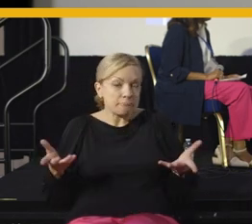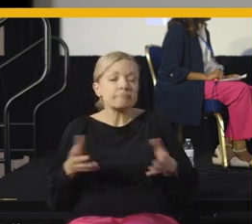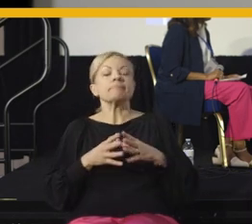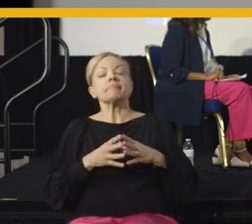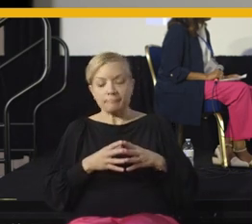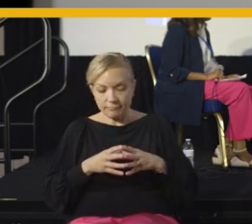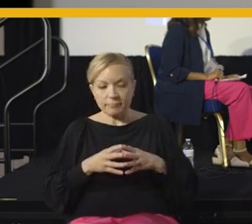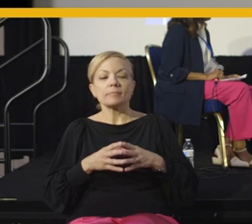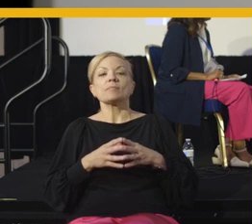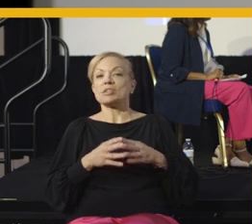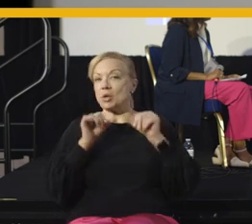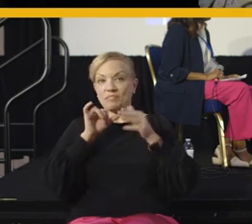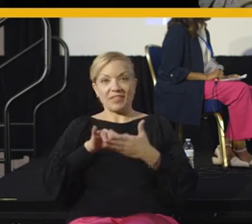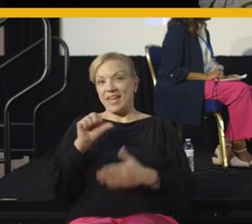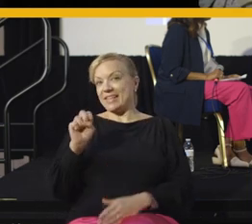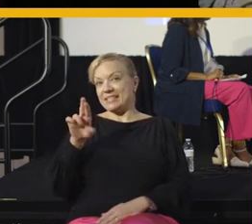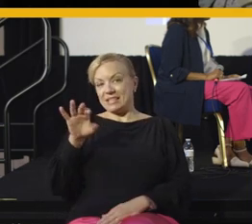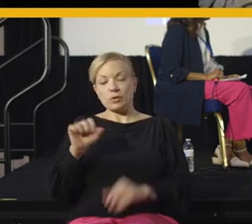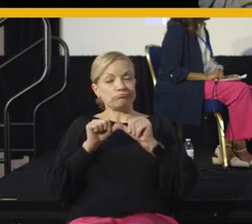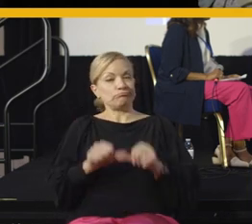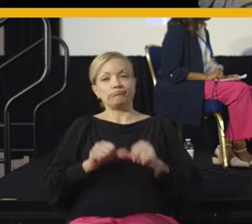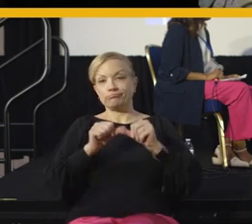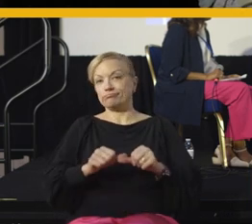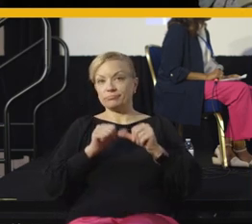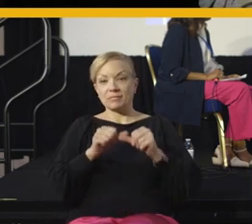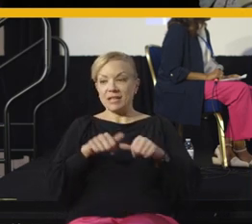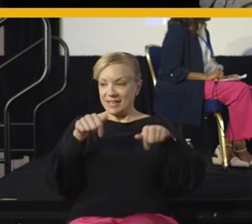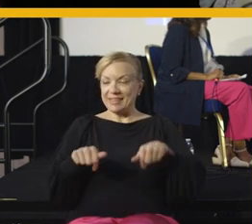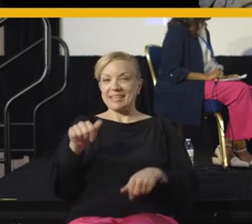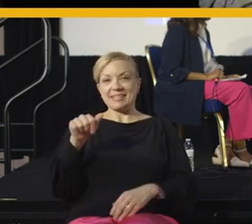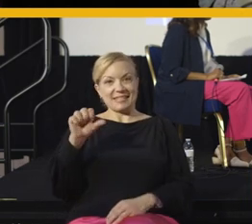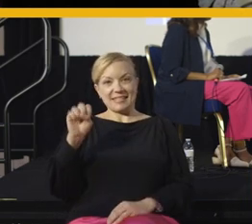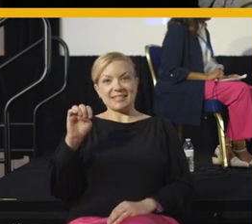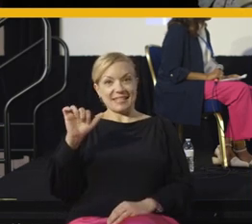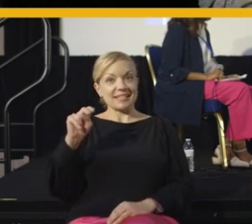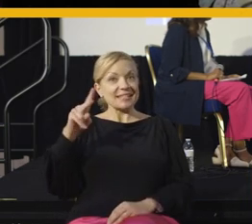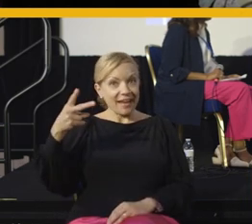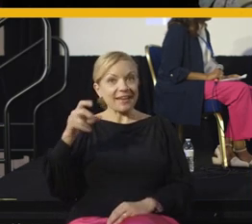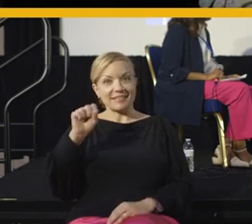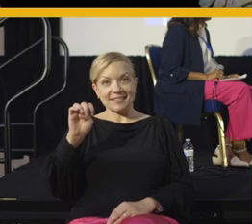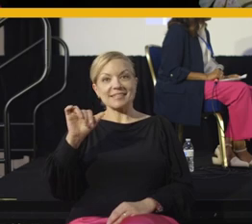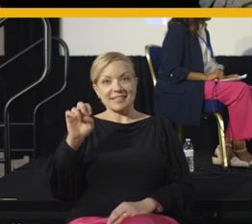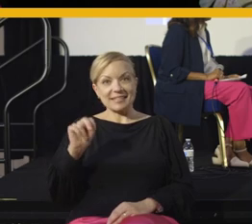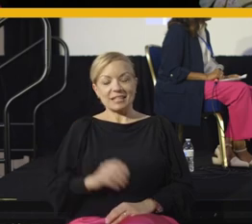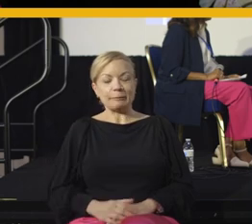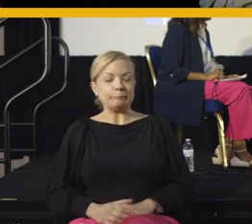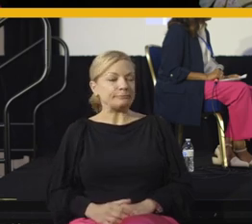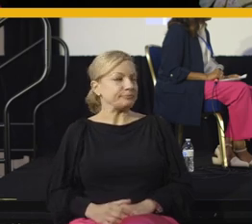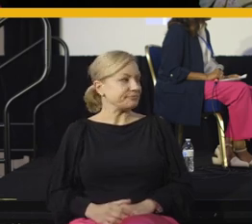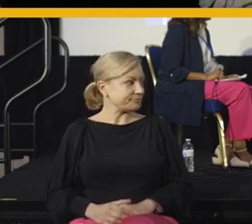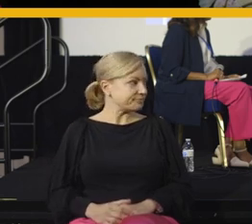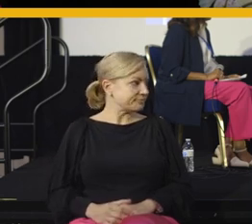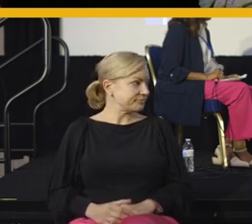So we made it an ongoing series. We are just starting our second season of it now. And it was interesting to